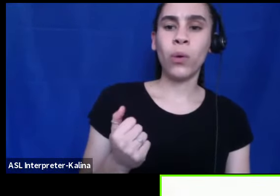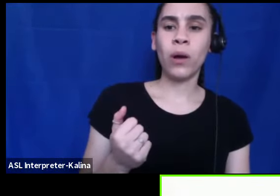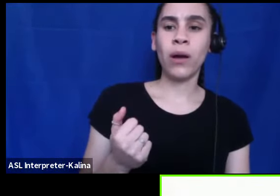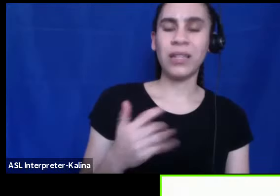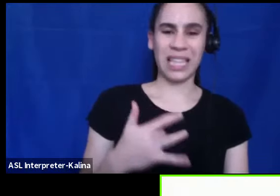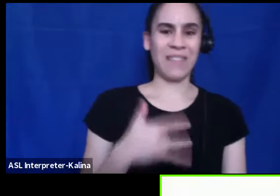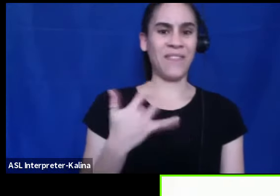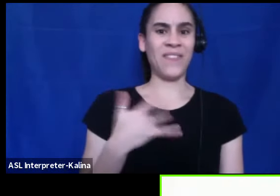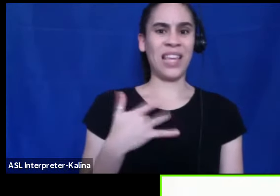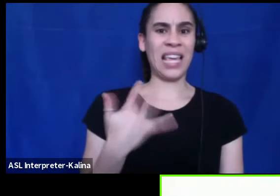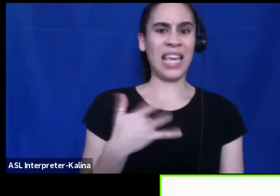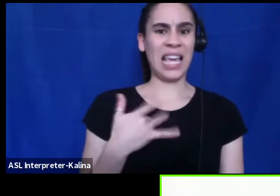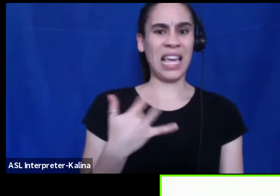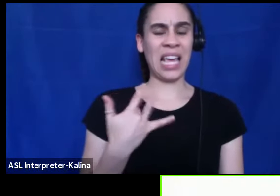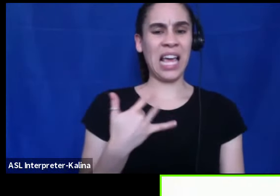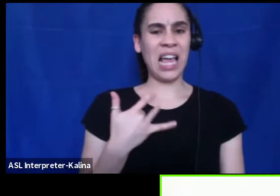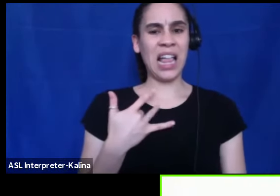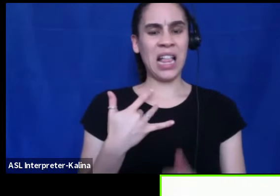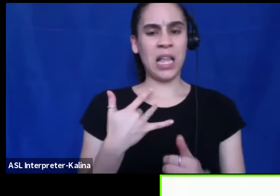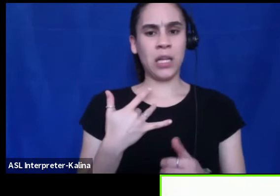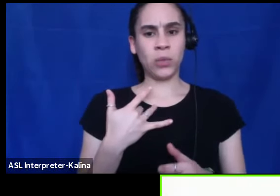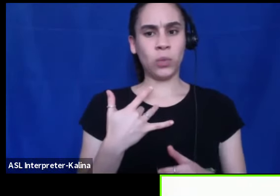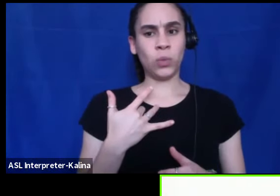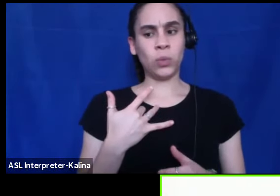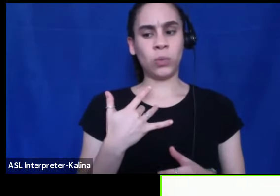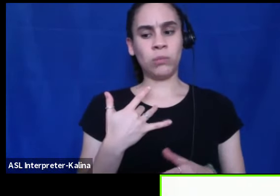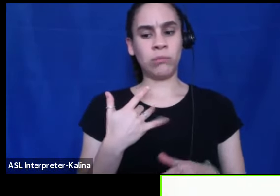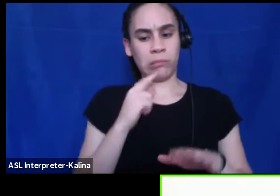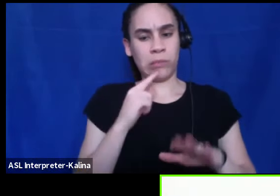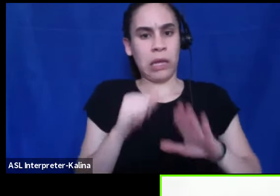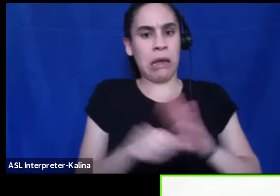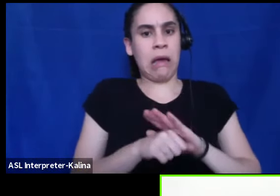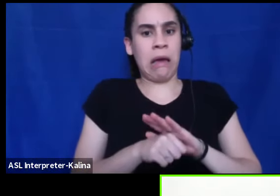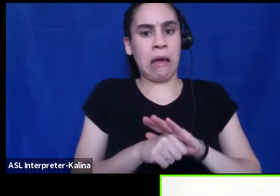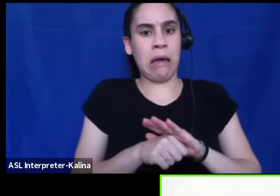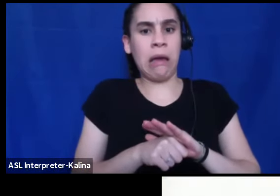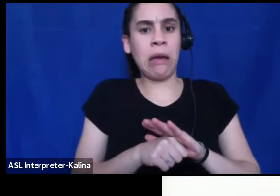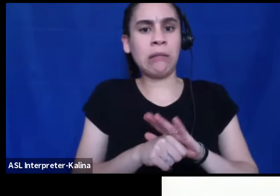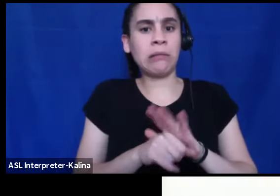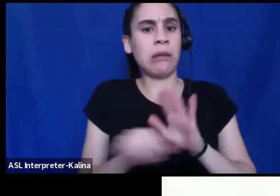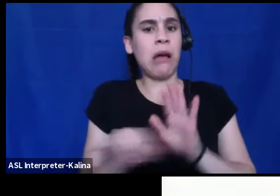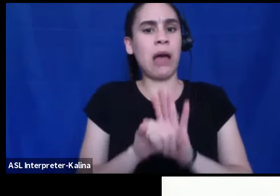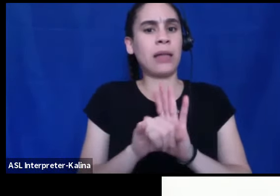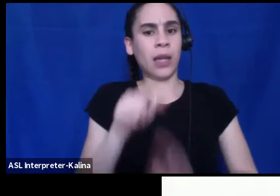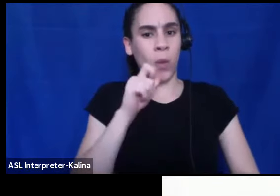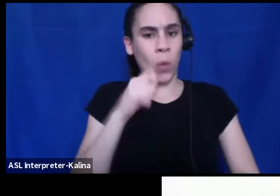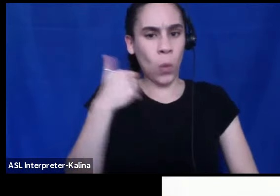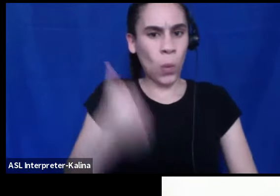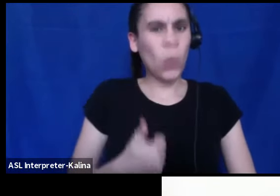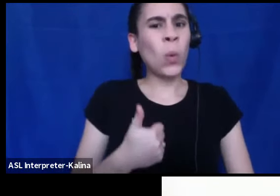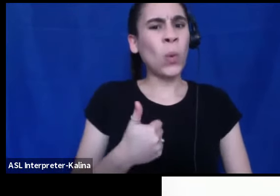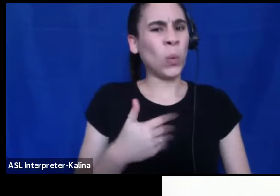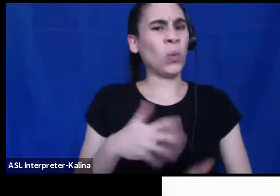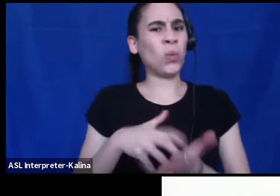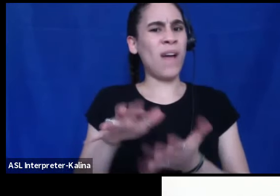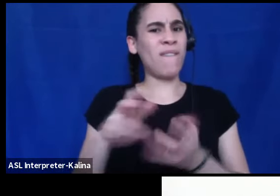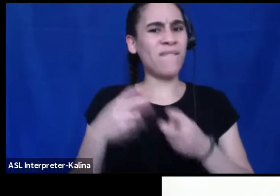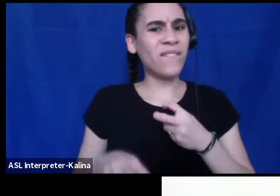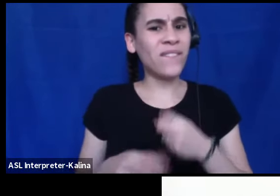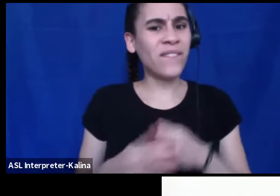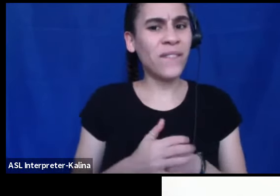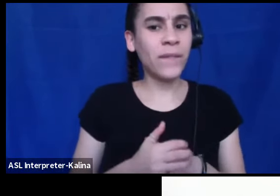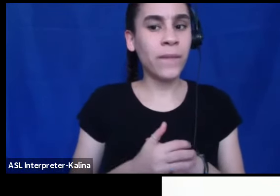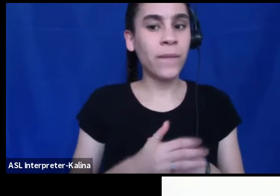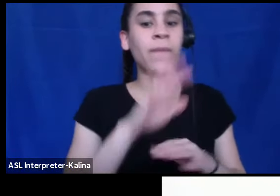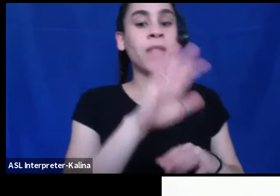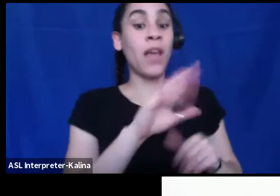having to hide your identity on a regular basis would be really rough. Yeah, but I mean, I will say, like, the first tech inclusion I